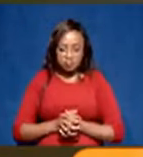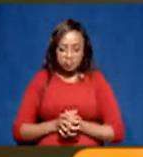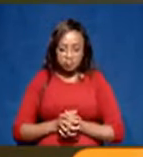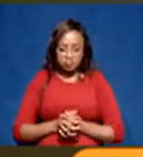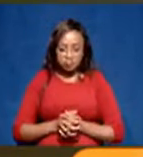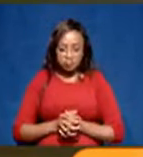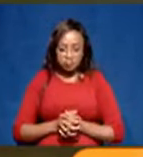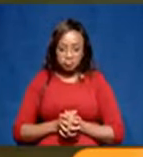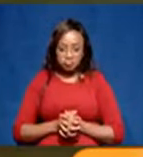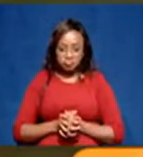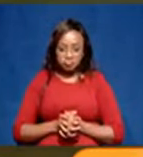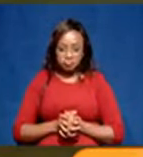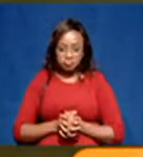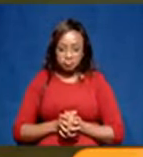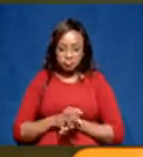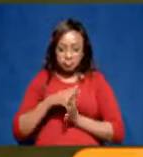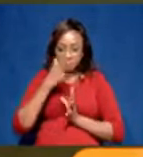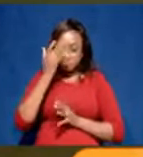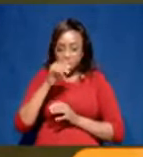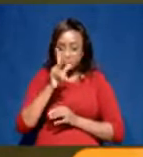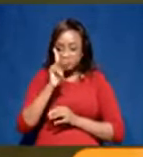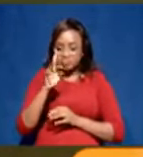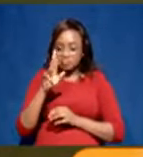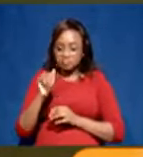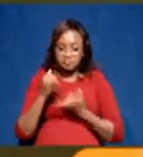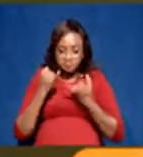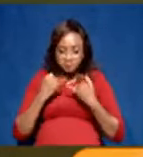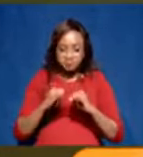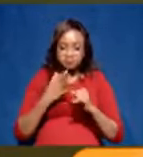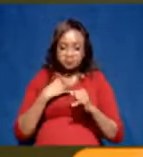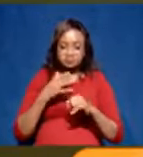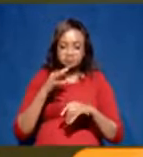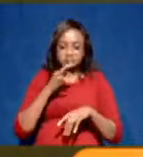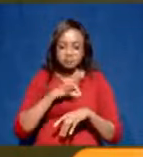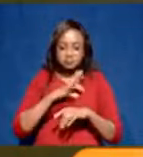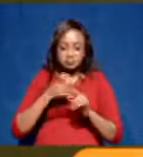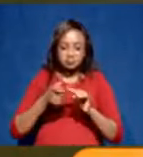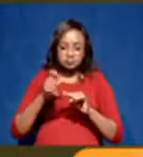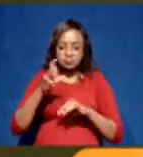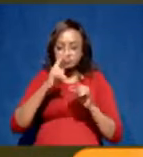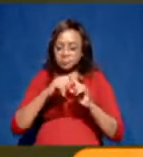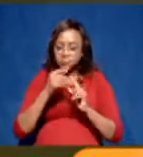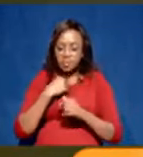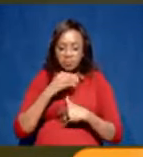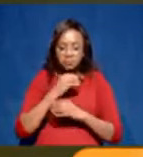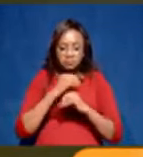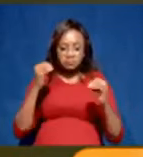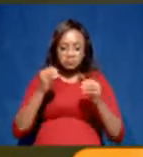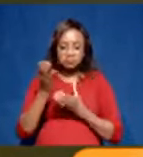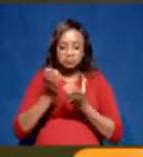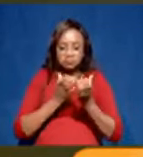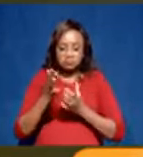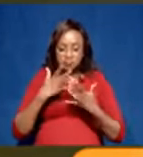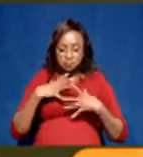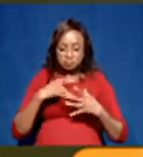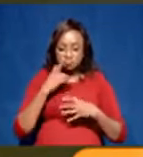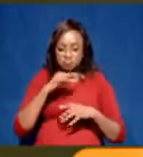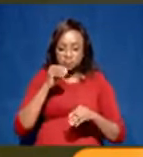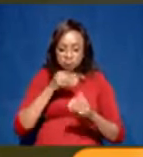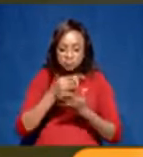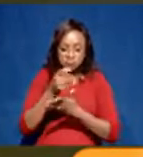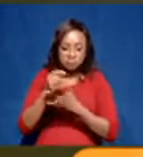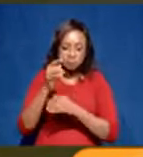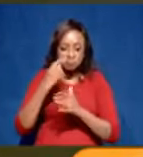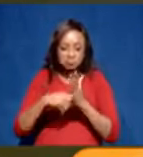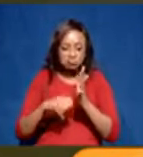Kerry, in terms of trying to expand the tax bracket, they know how many SMEs we've got in the country. Mm-hmm. I mean, I think the